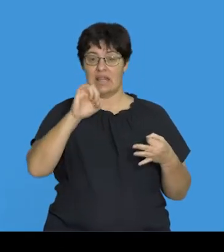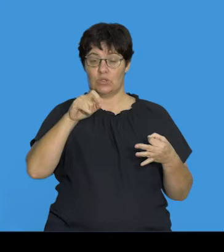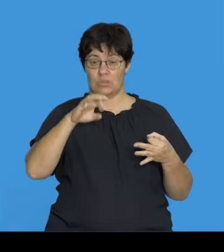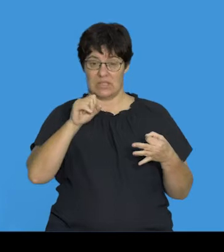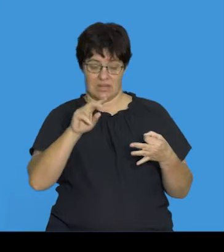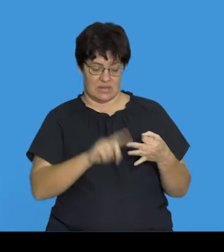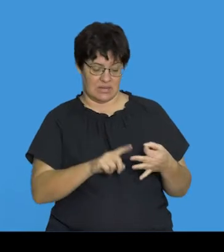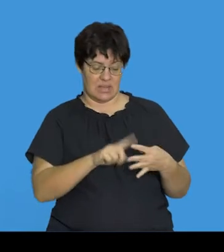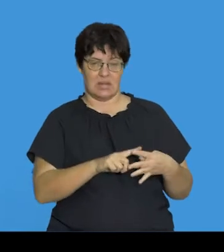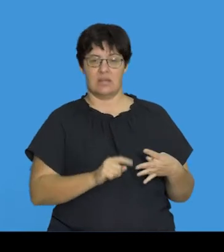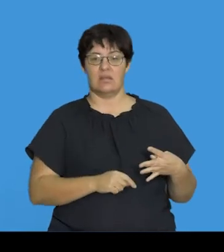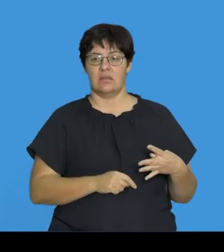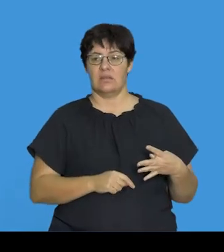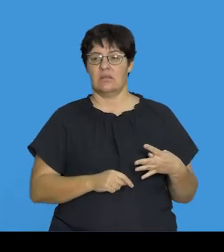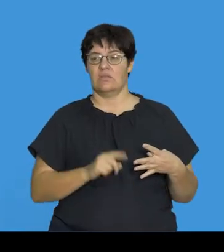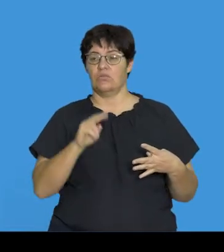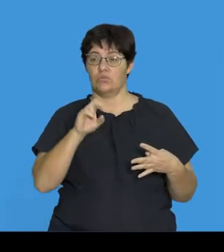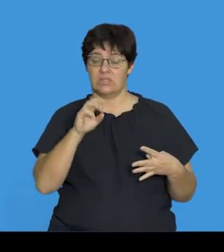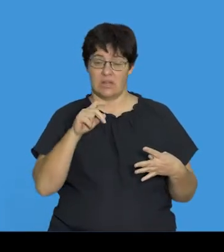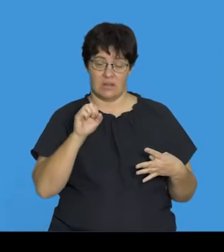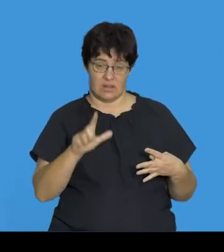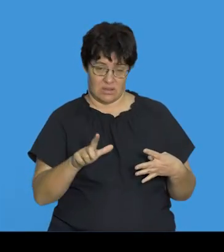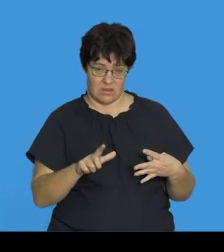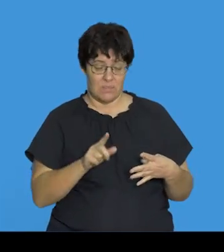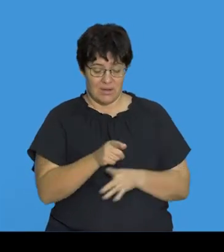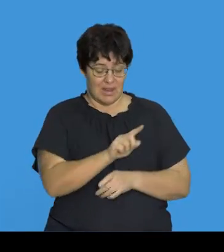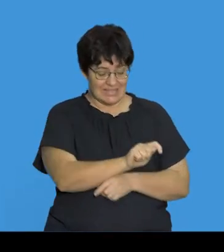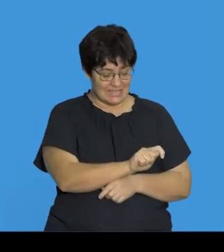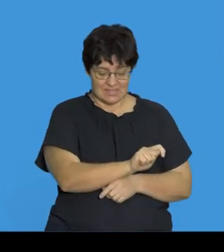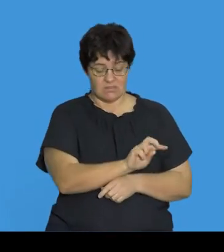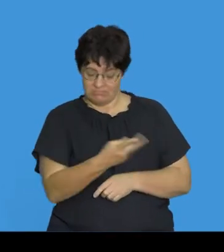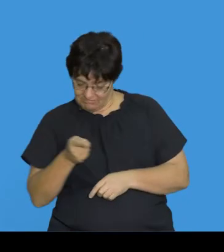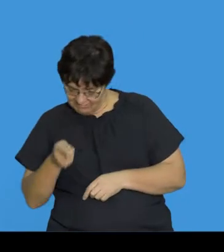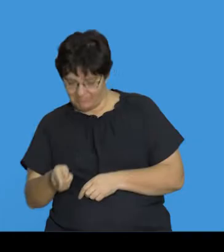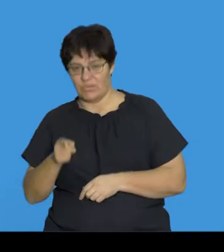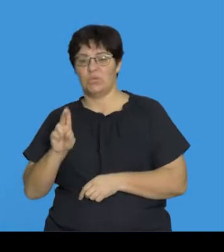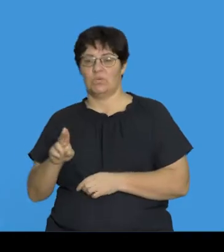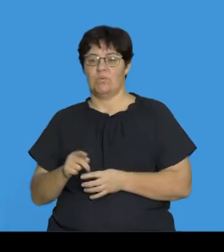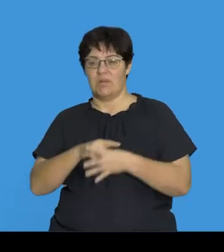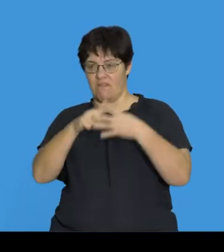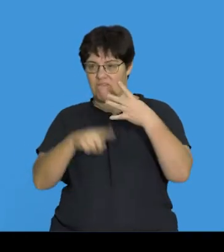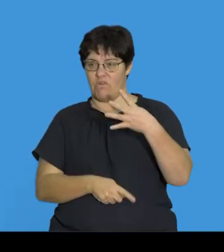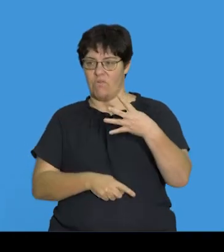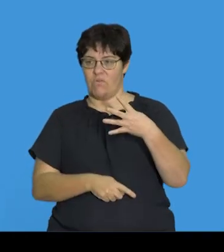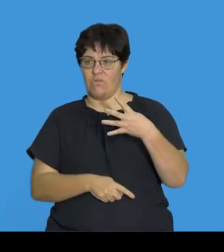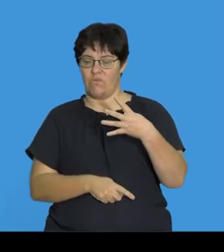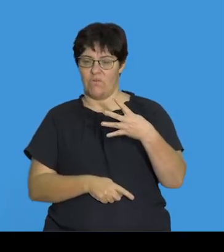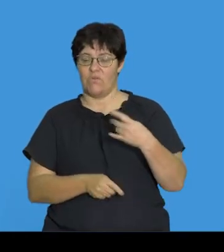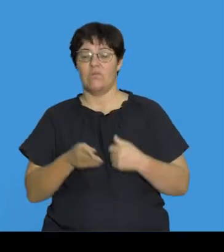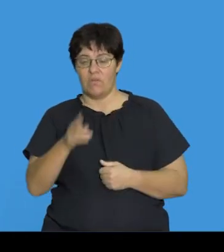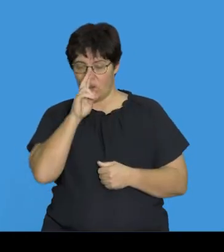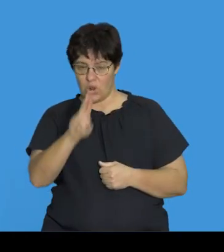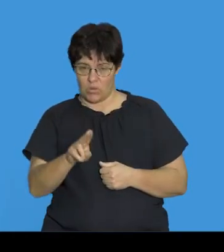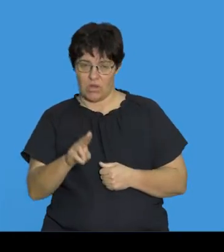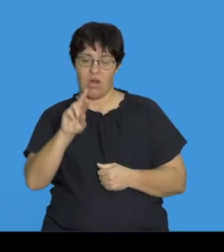cytosine, and we have uracil, which replaces thymine. And those are the 4 nitrogenous bases when we're looking